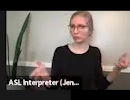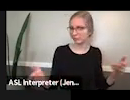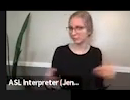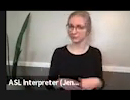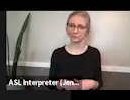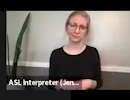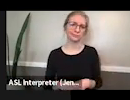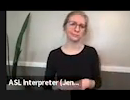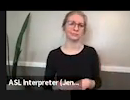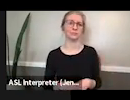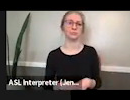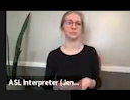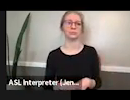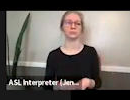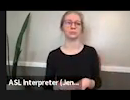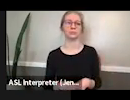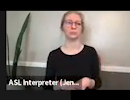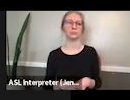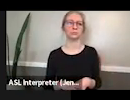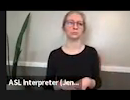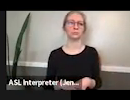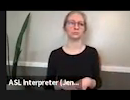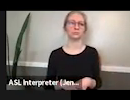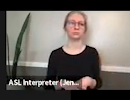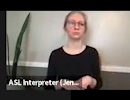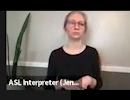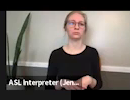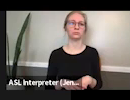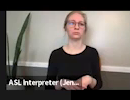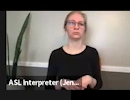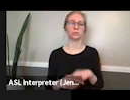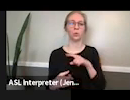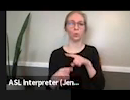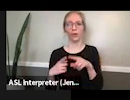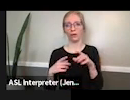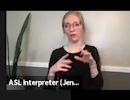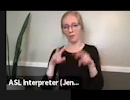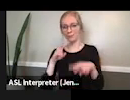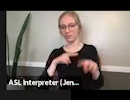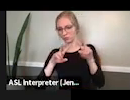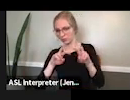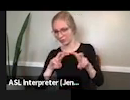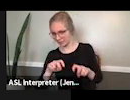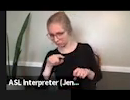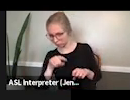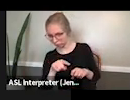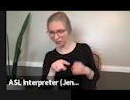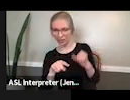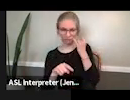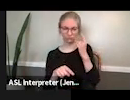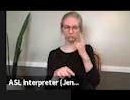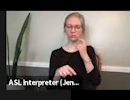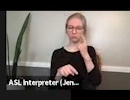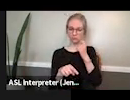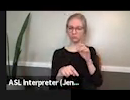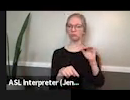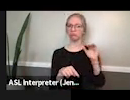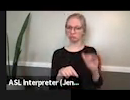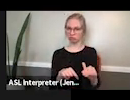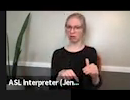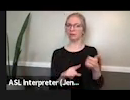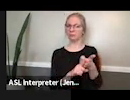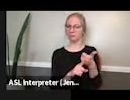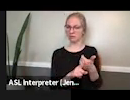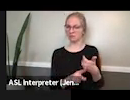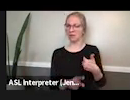When you're doing assessment, when you're conducting observational assessment, if you're suspecting that a child has